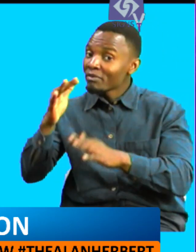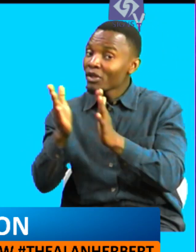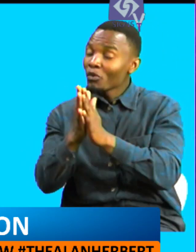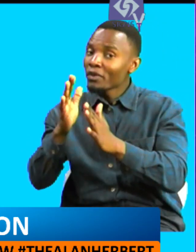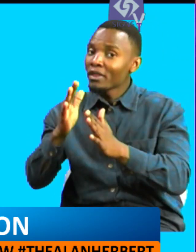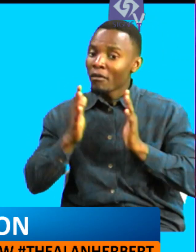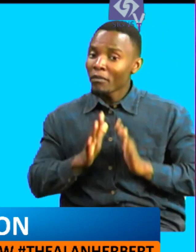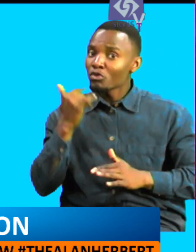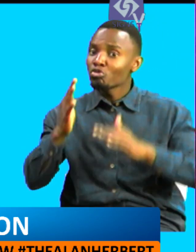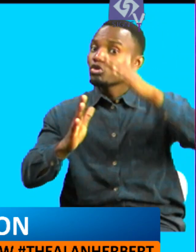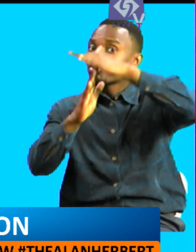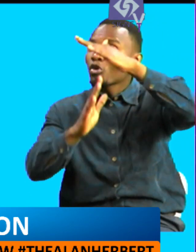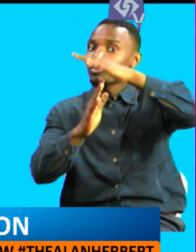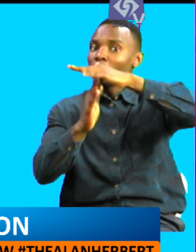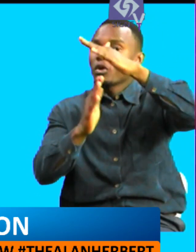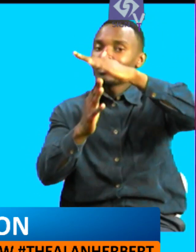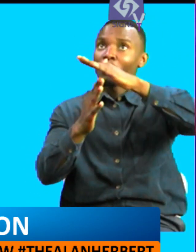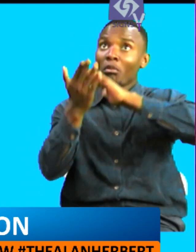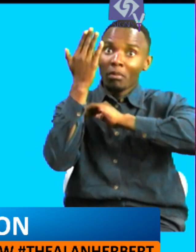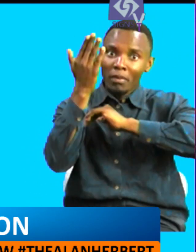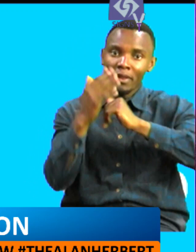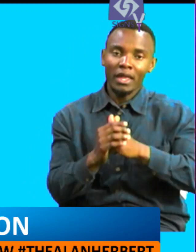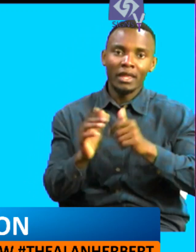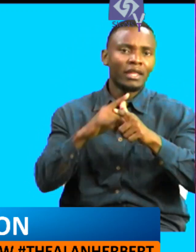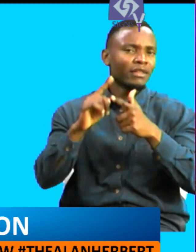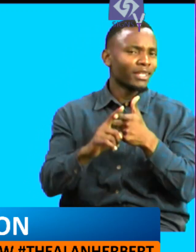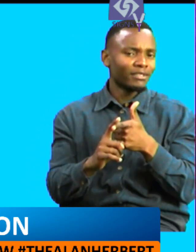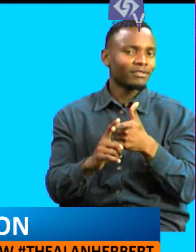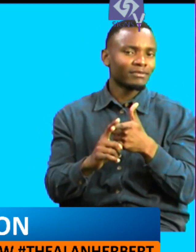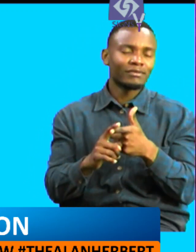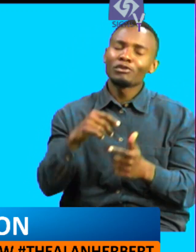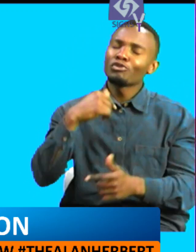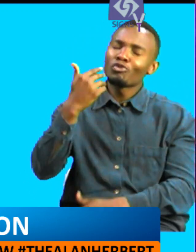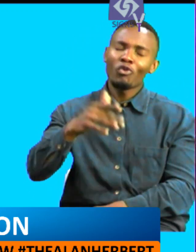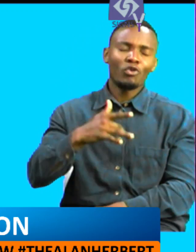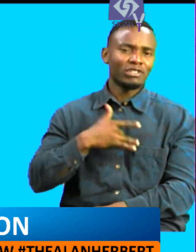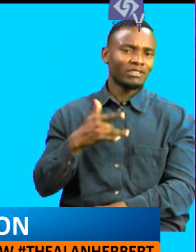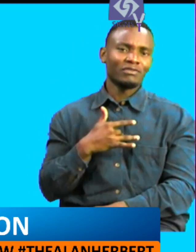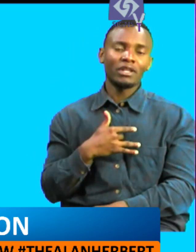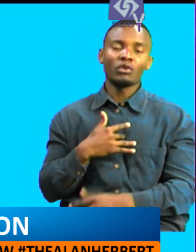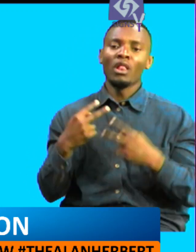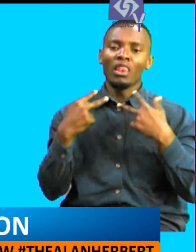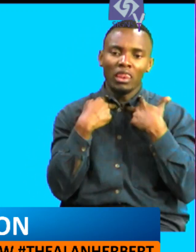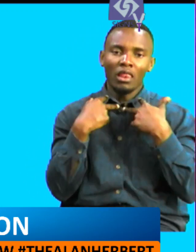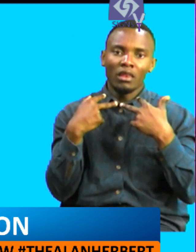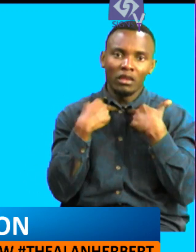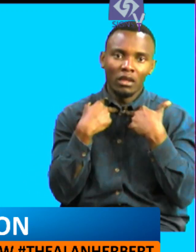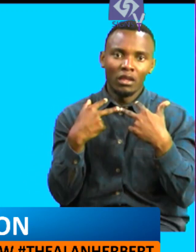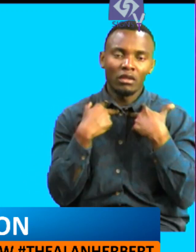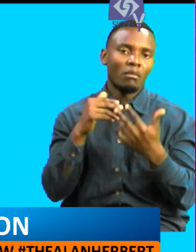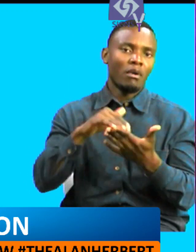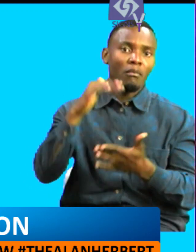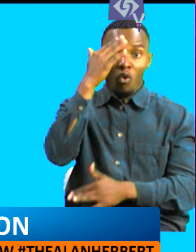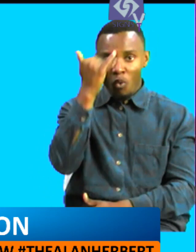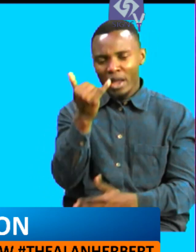high on that pyramid, hierarchy, up there, then you will get yourself stammering more,